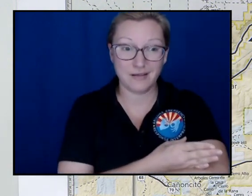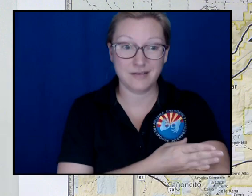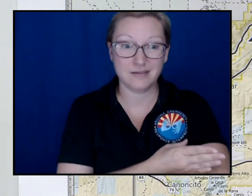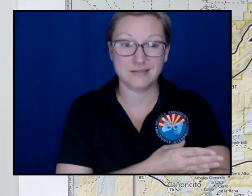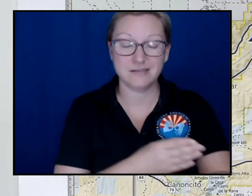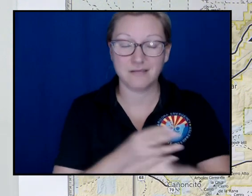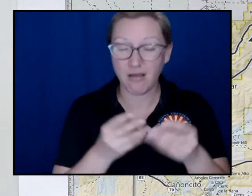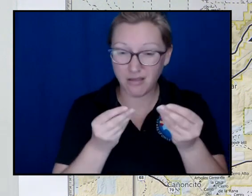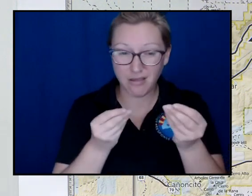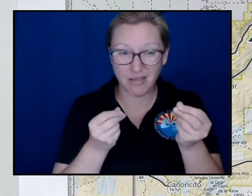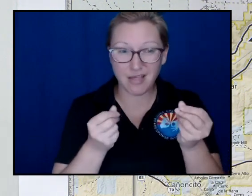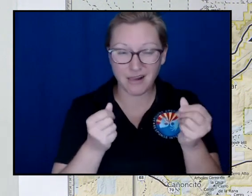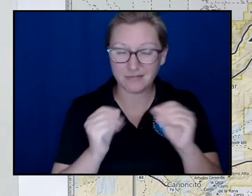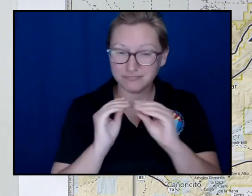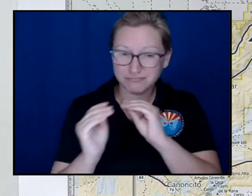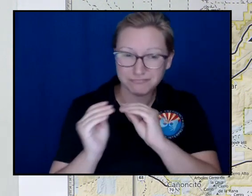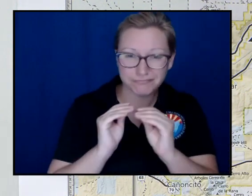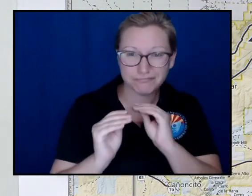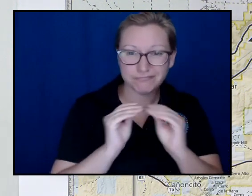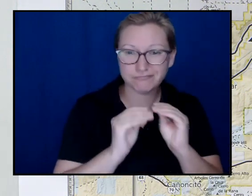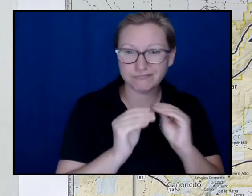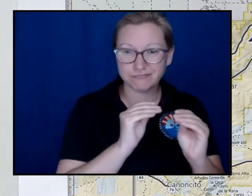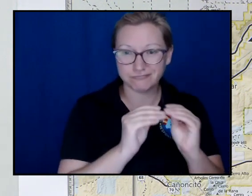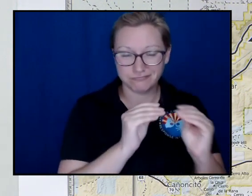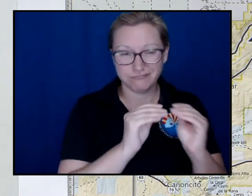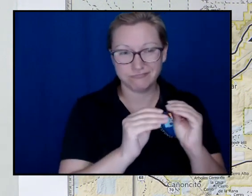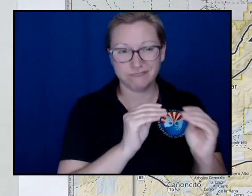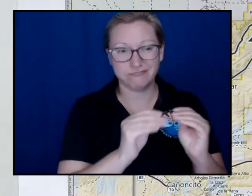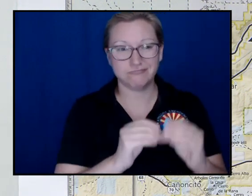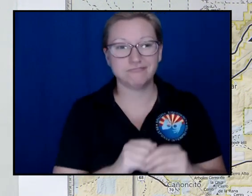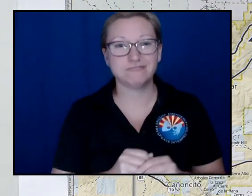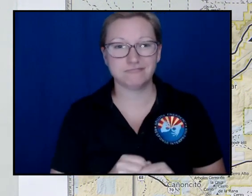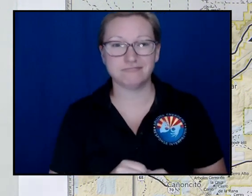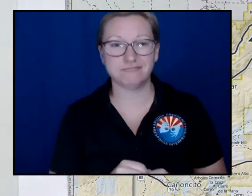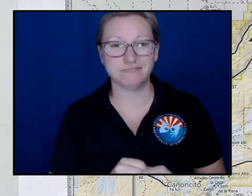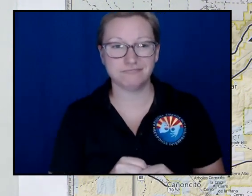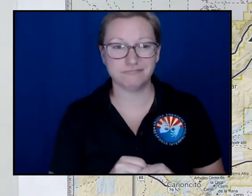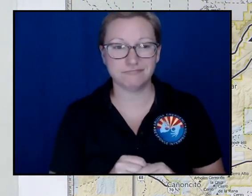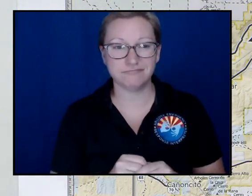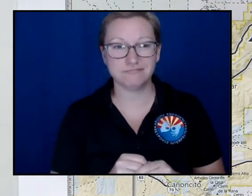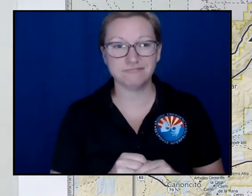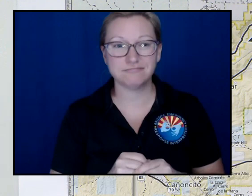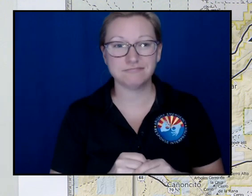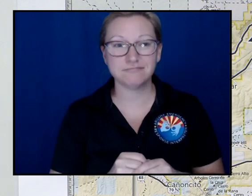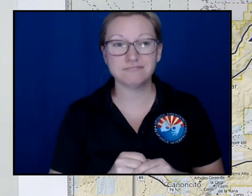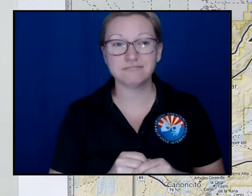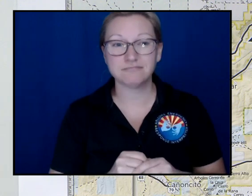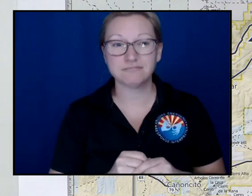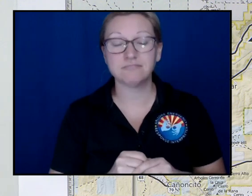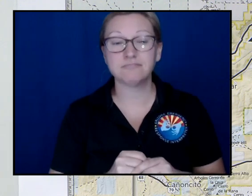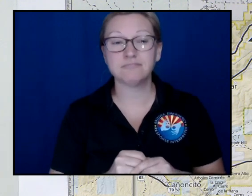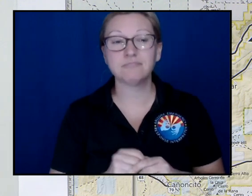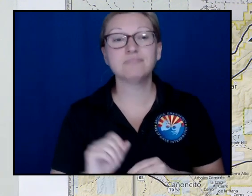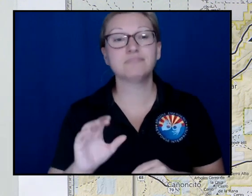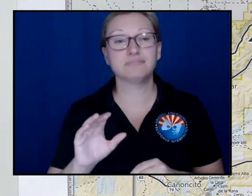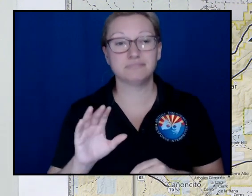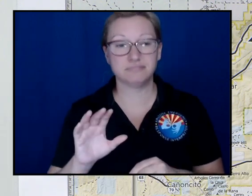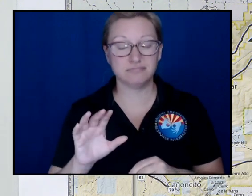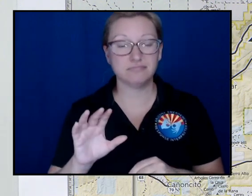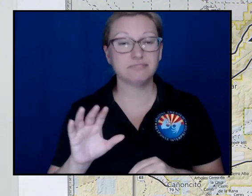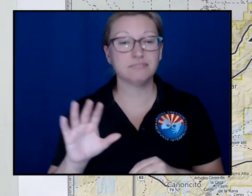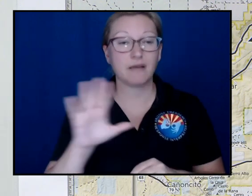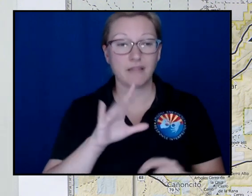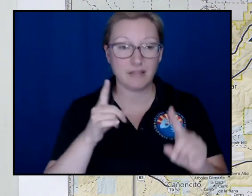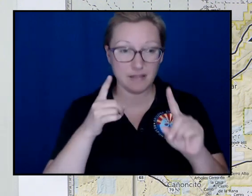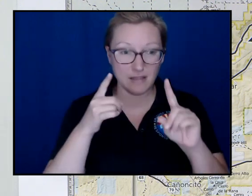They've made significant progress to the south. Their main mission is to try to get down south